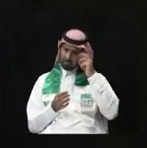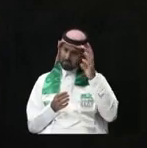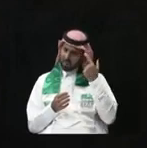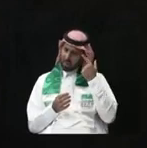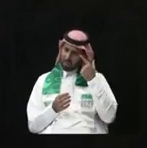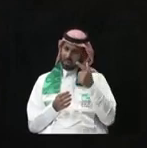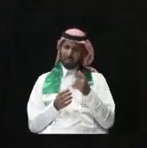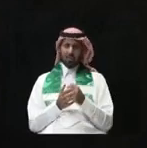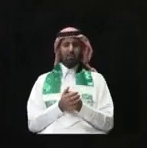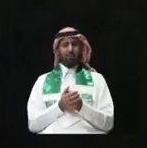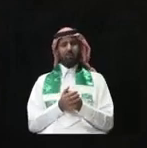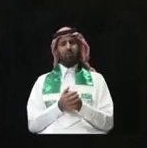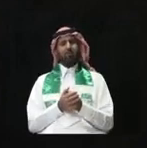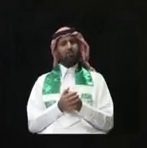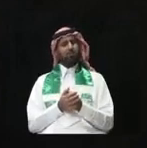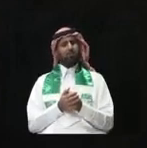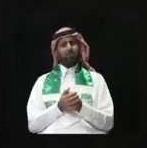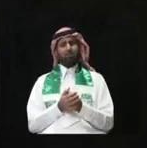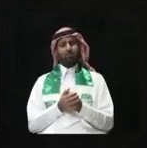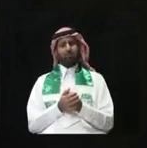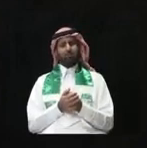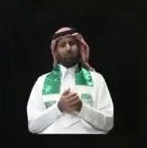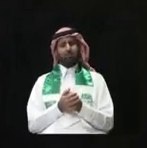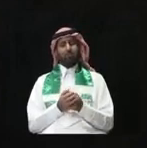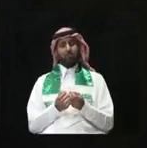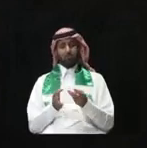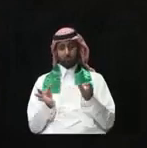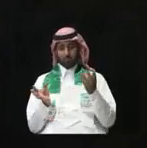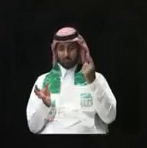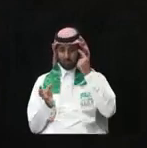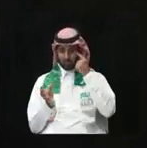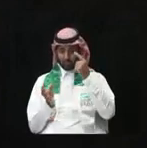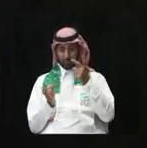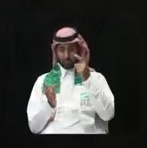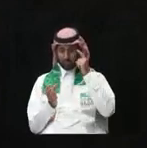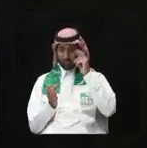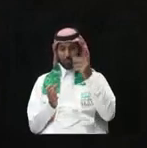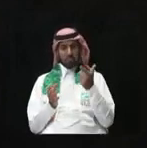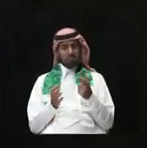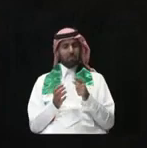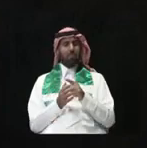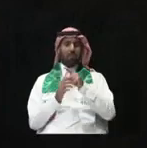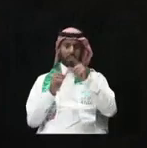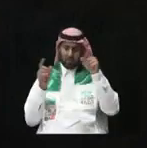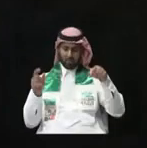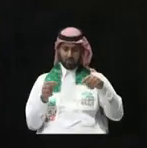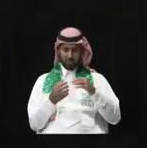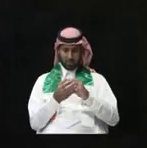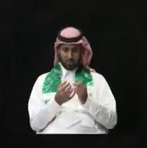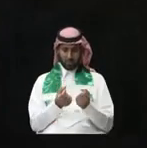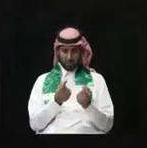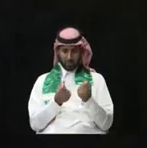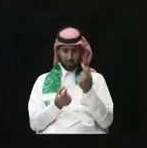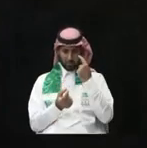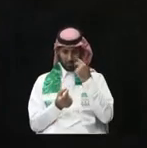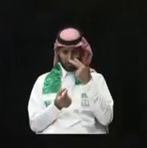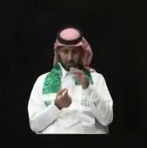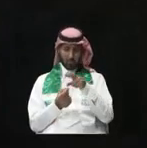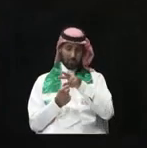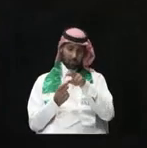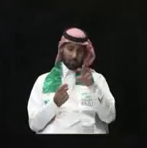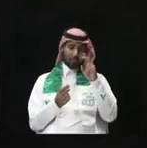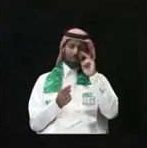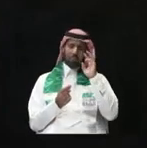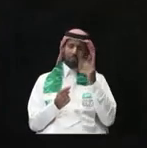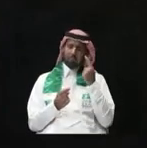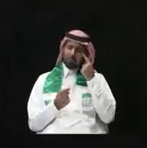Sometimes rumors, they will spread. So you have to be aware about the information that you get from the internet. Not everything